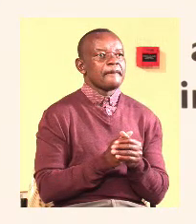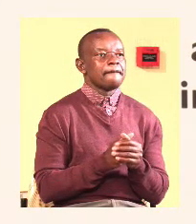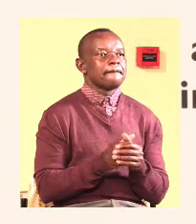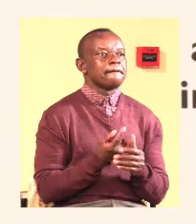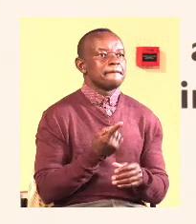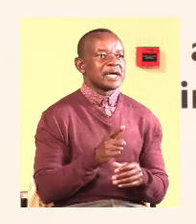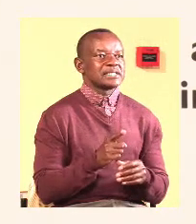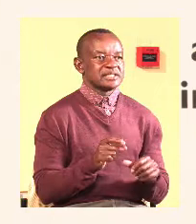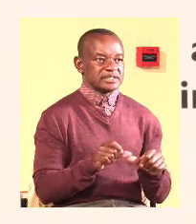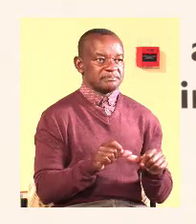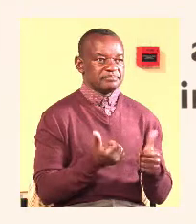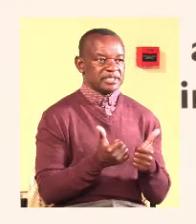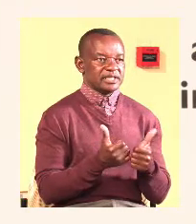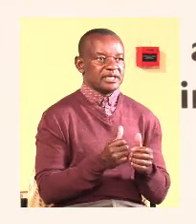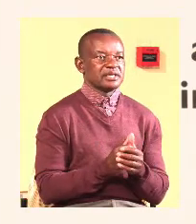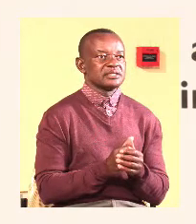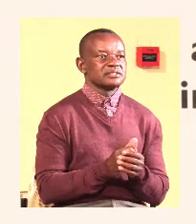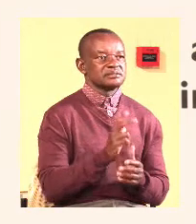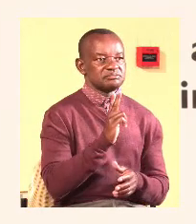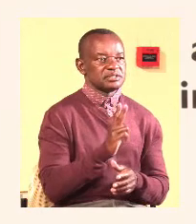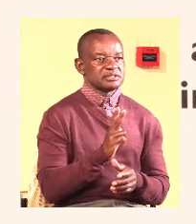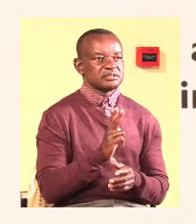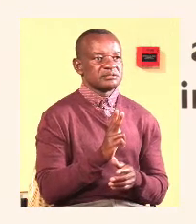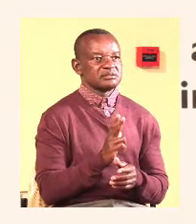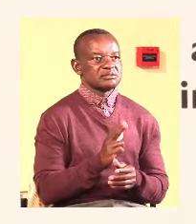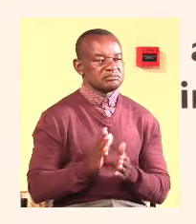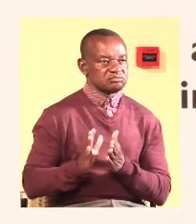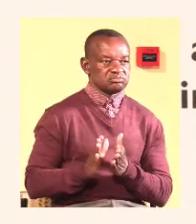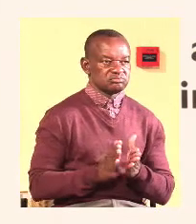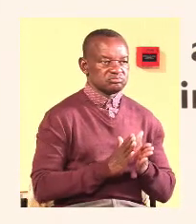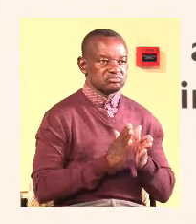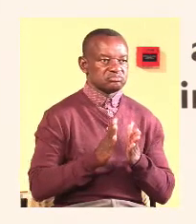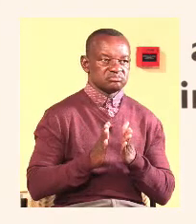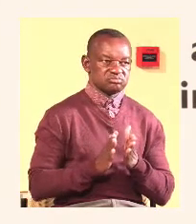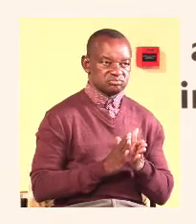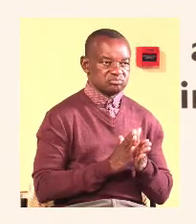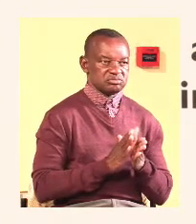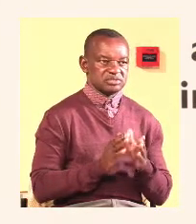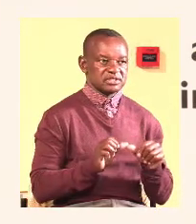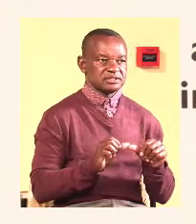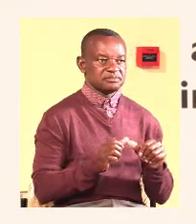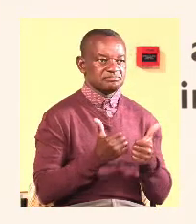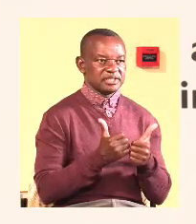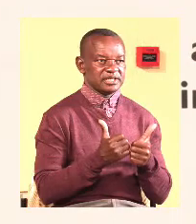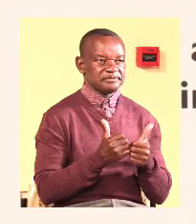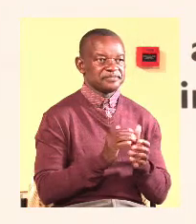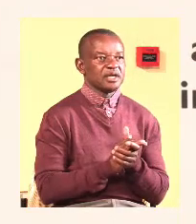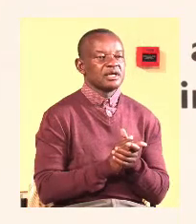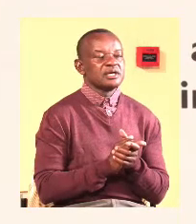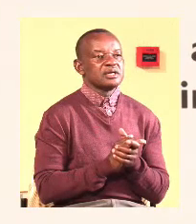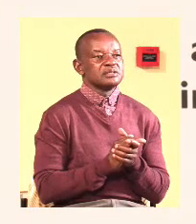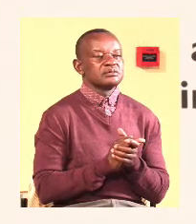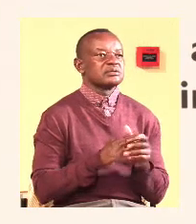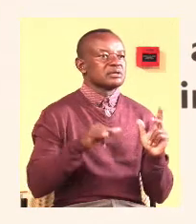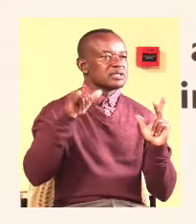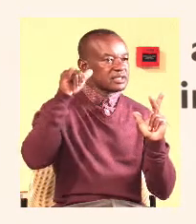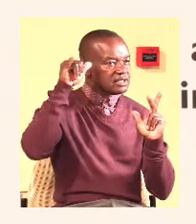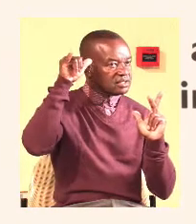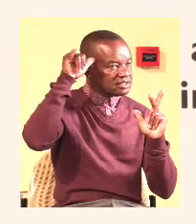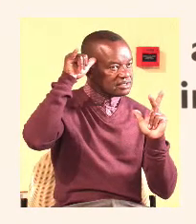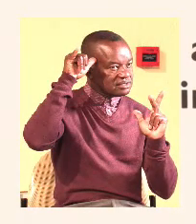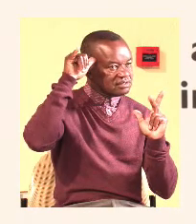that you must have people that either made a call that you need to pick them up, either to go to a shop or to go to